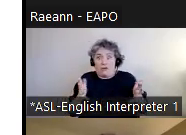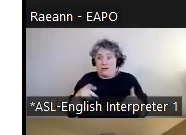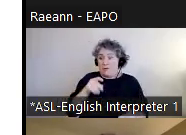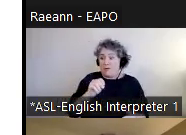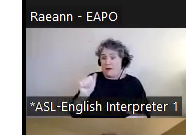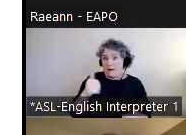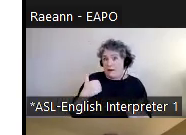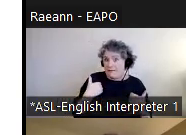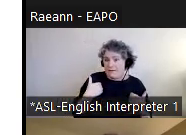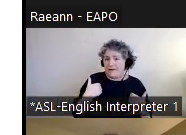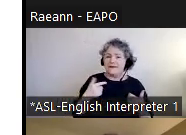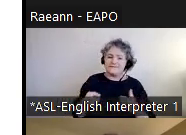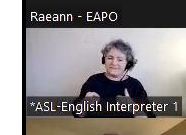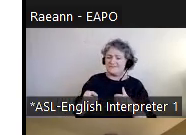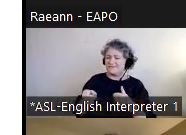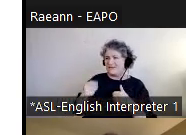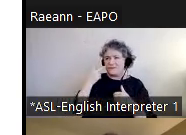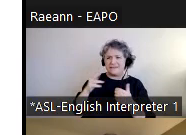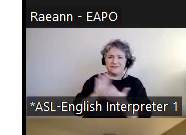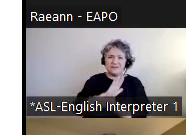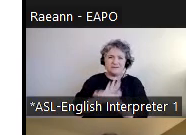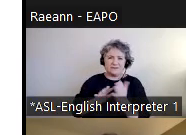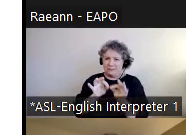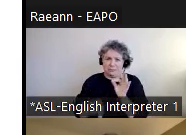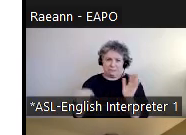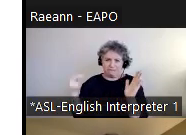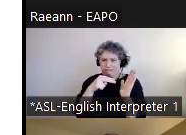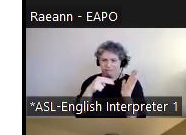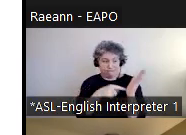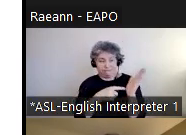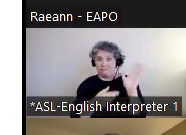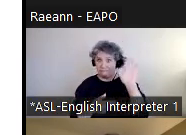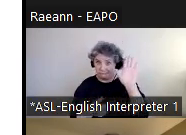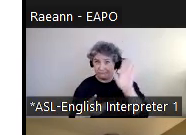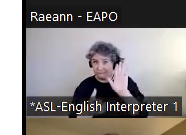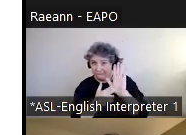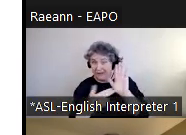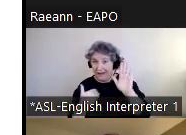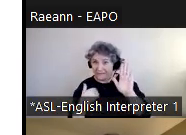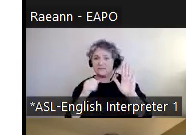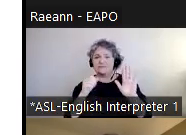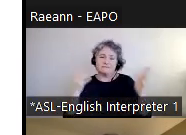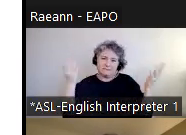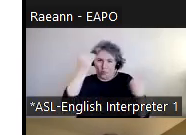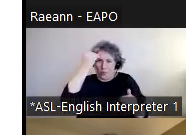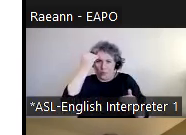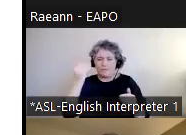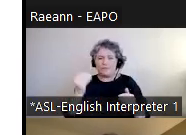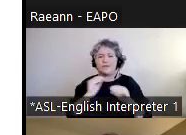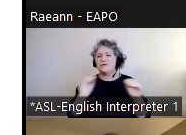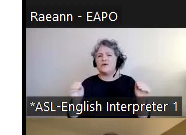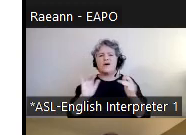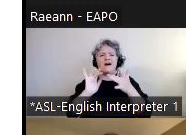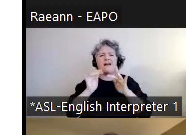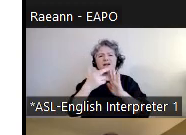Simply put, you need to actually see the physical document. So there is no registry online. With wills, you can actually